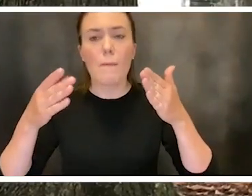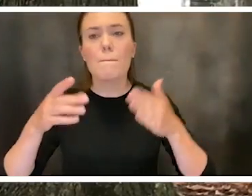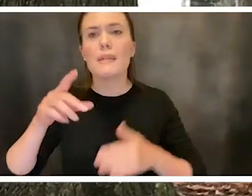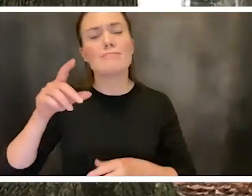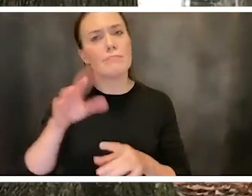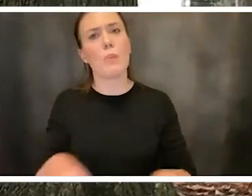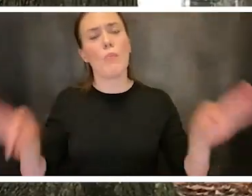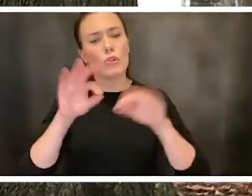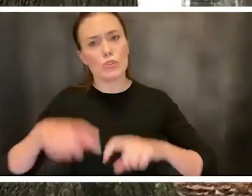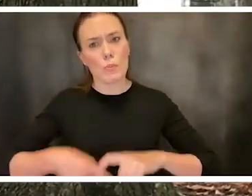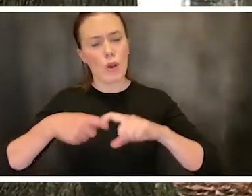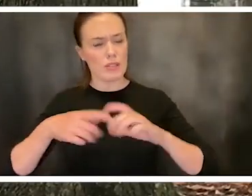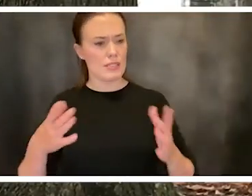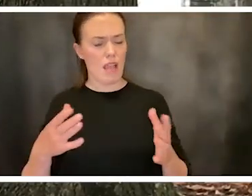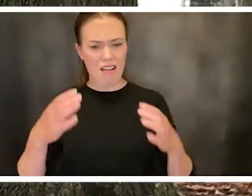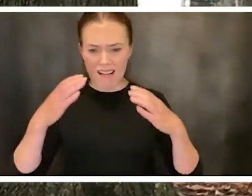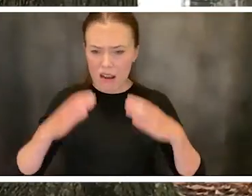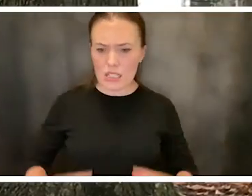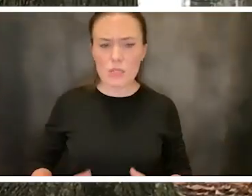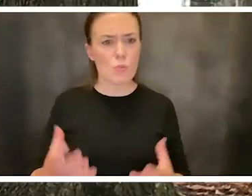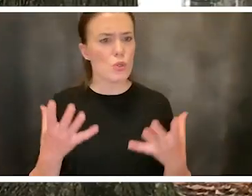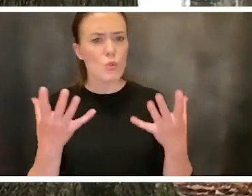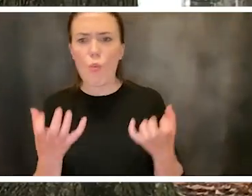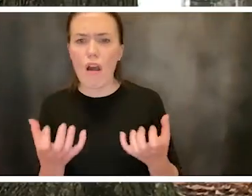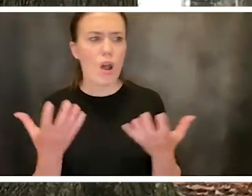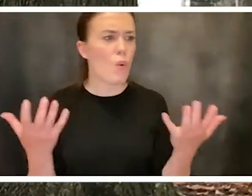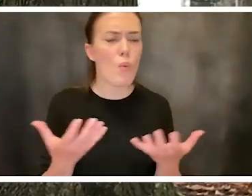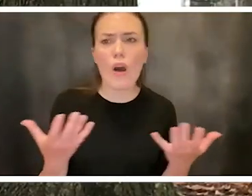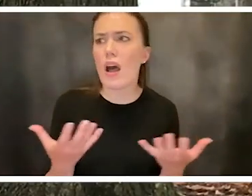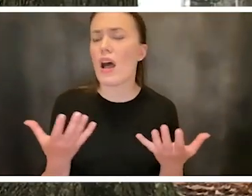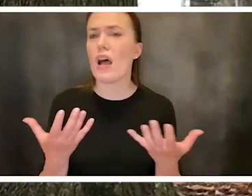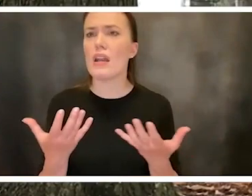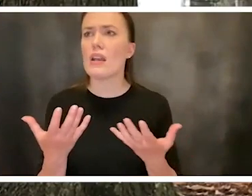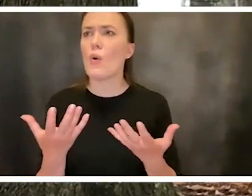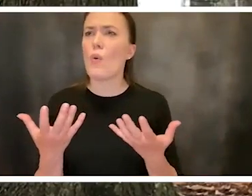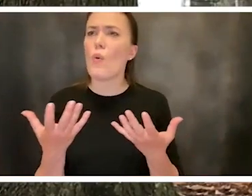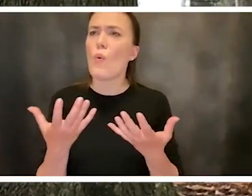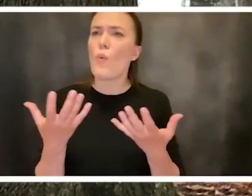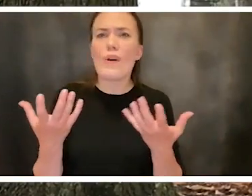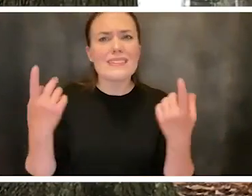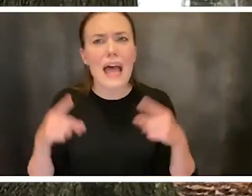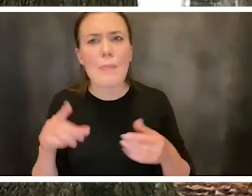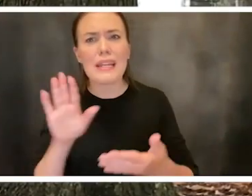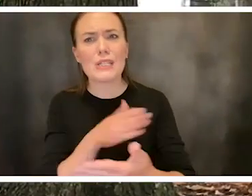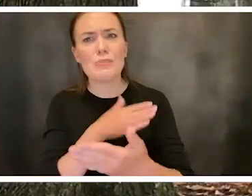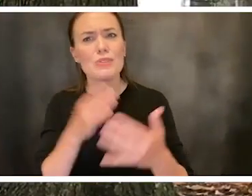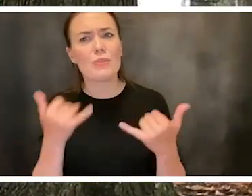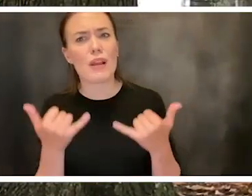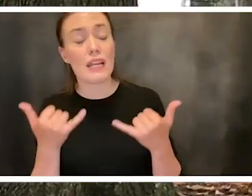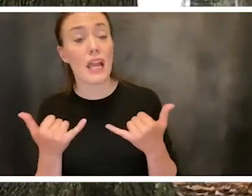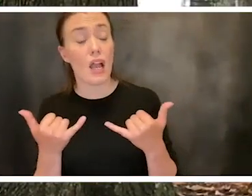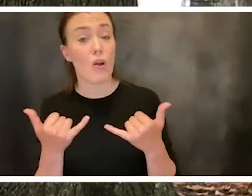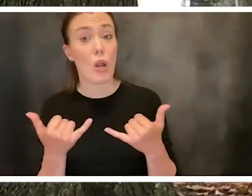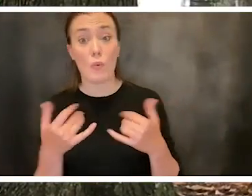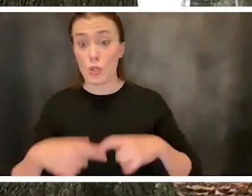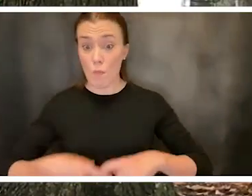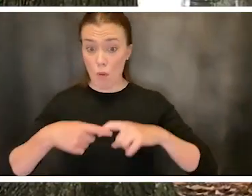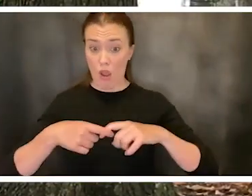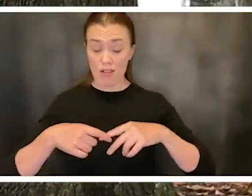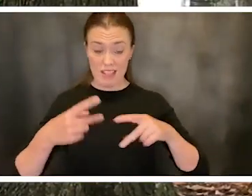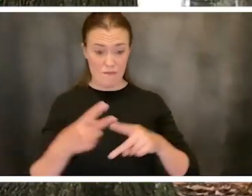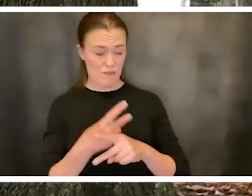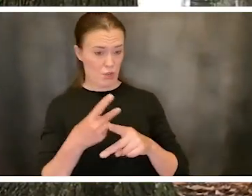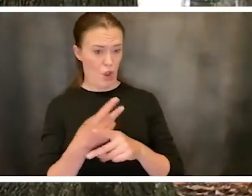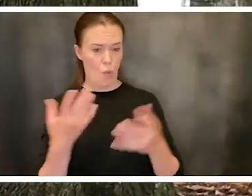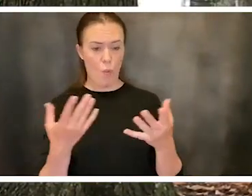needs? What are they looking for now? What's the climate? And once hopefully you figure that out to some extent, then enacting that